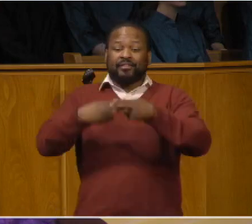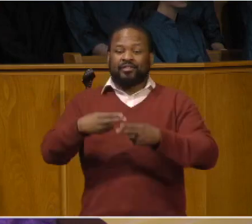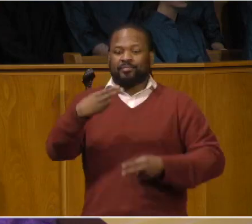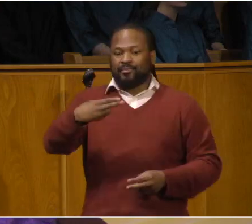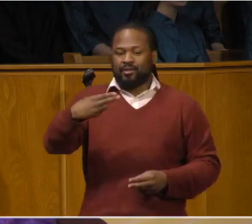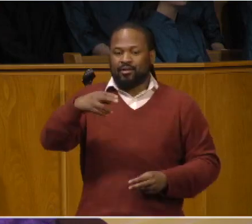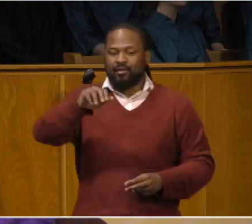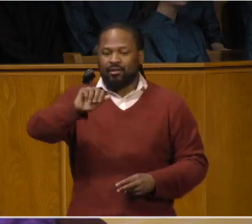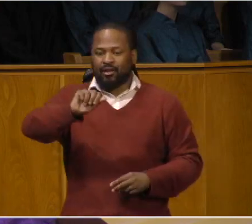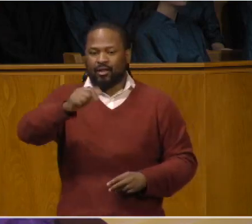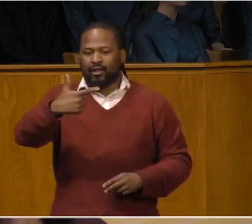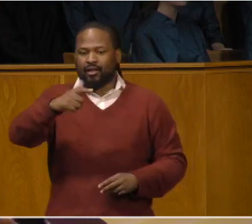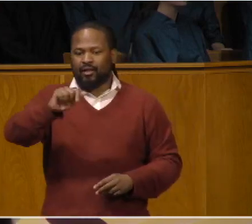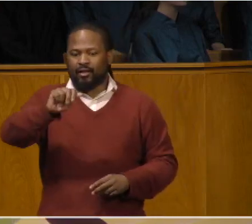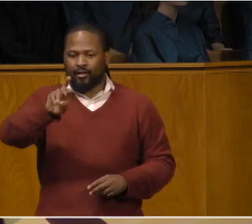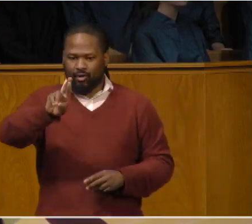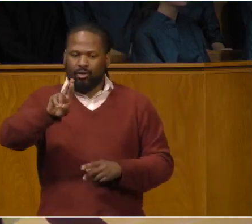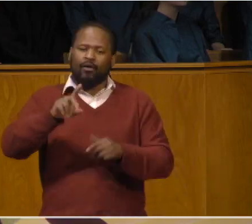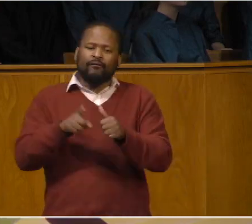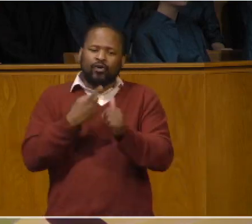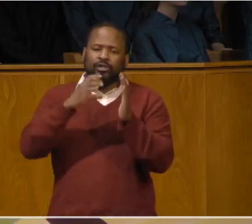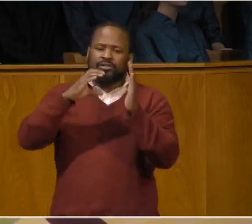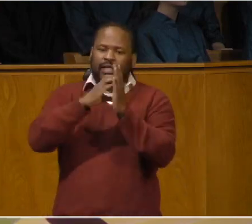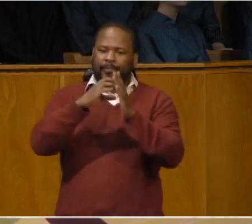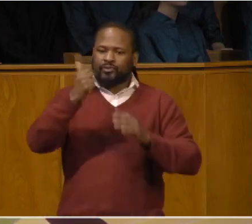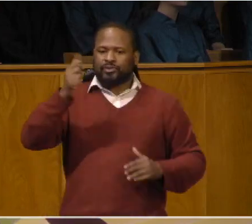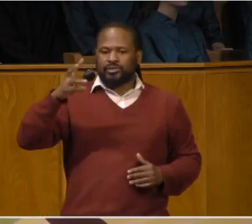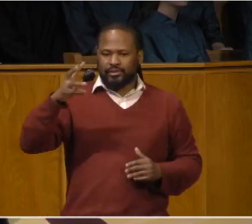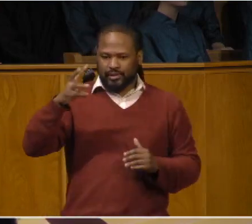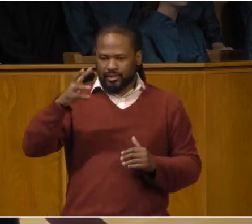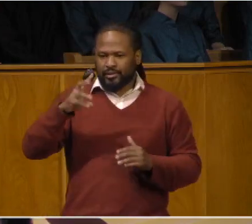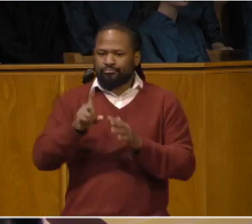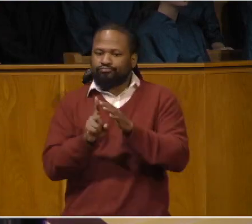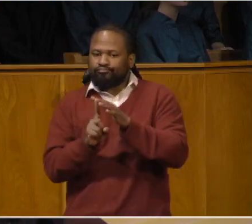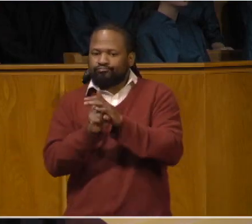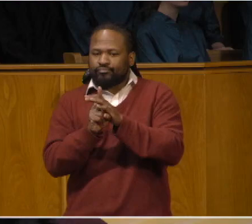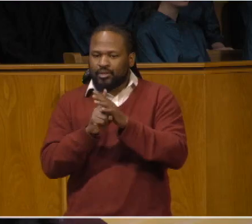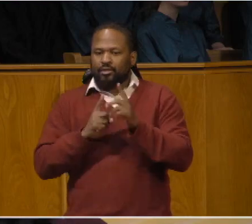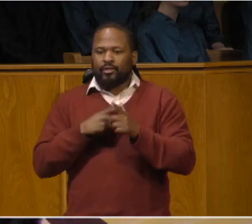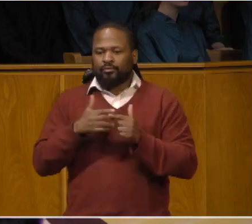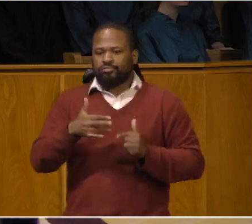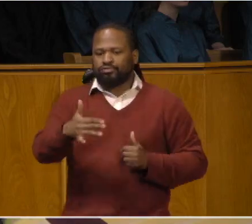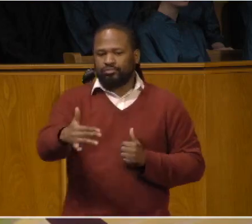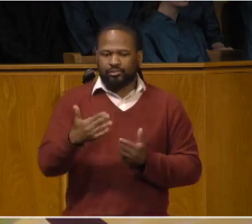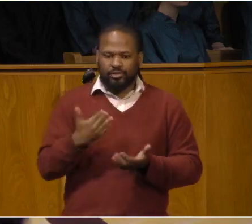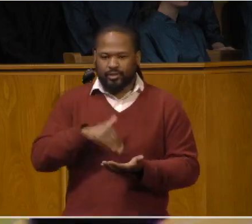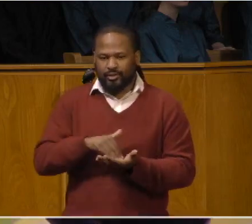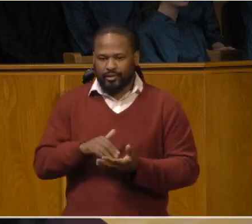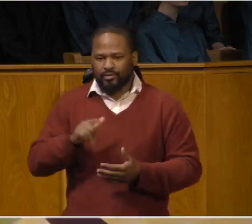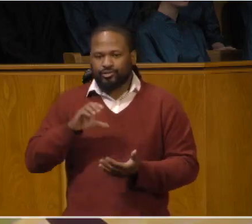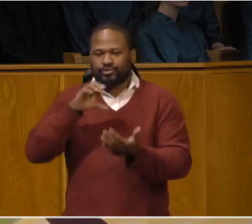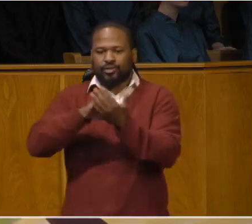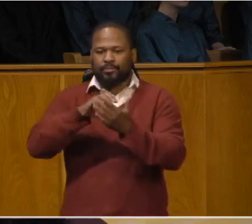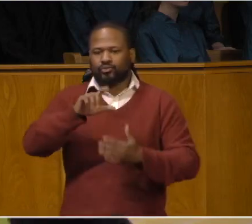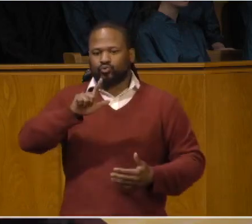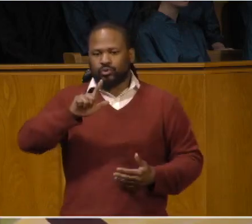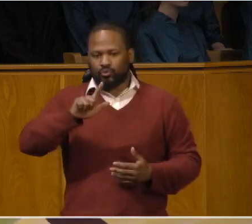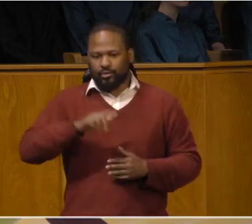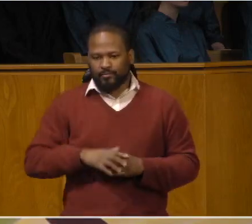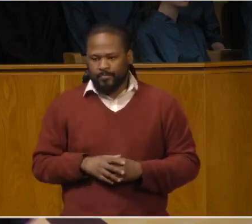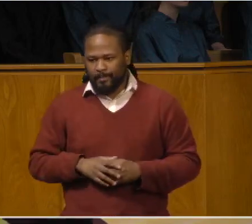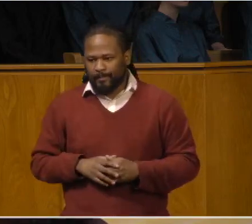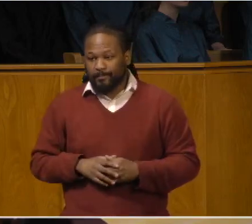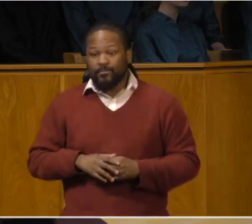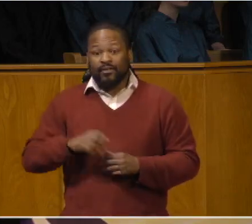She is first mentioned in chapter 16 and not again until 21. We gloss over the fact that